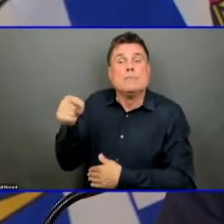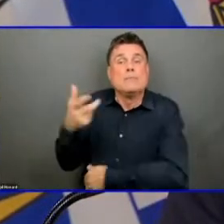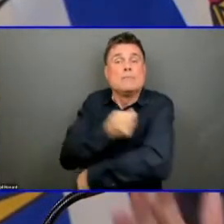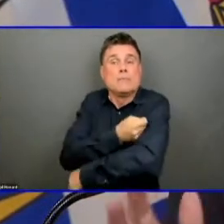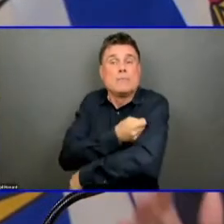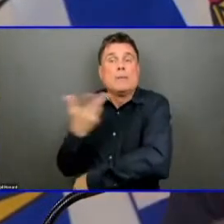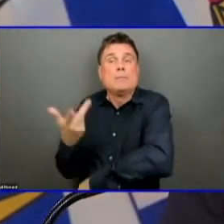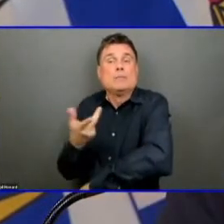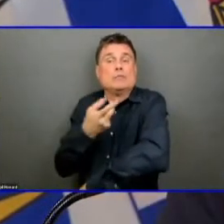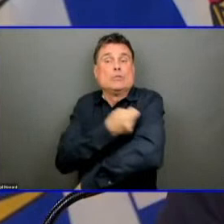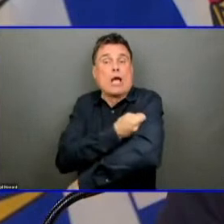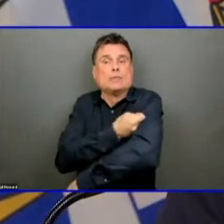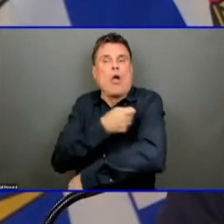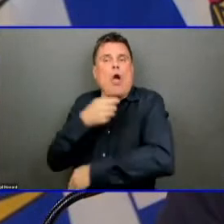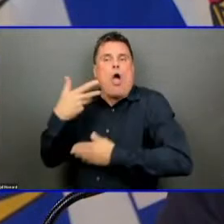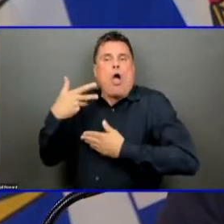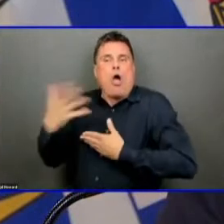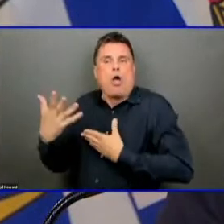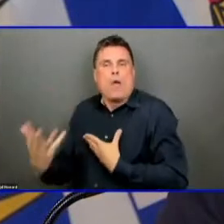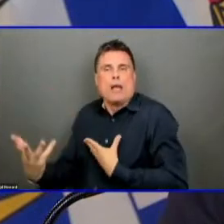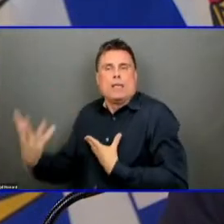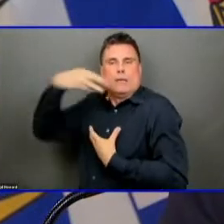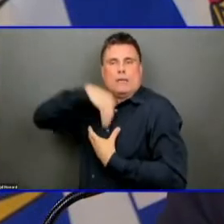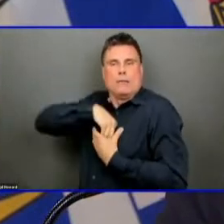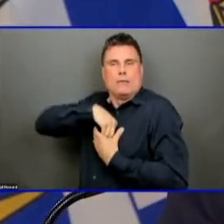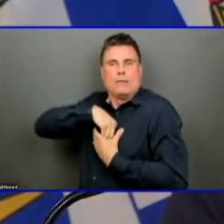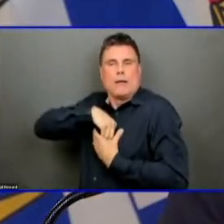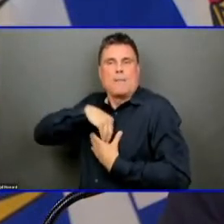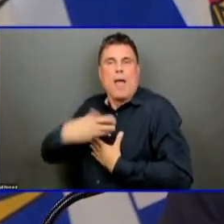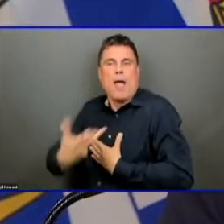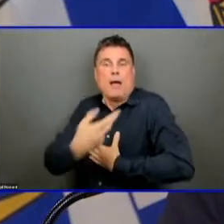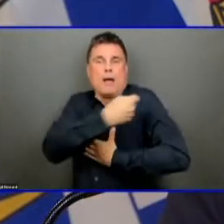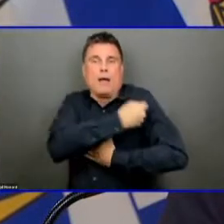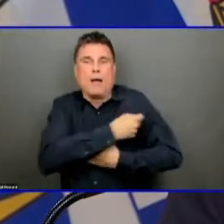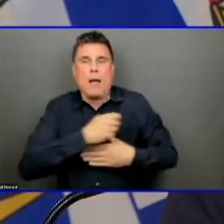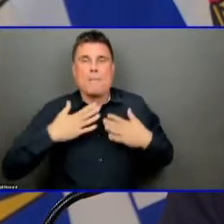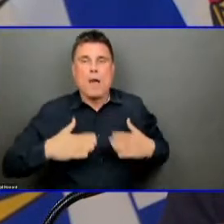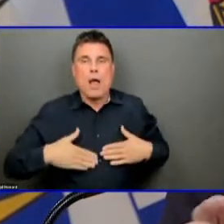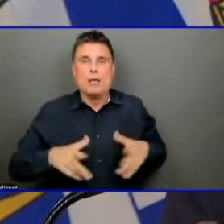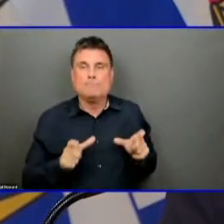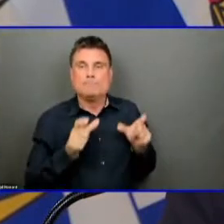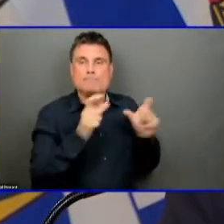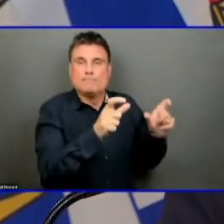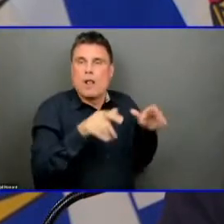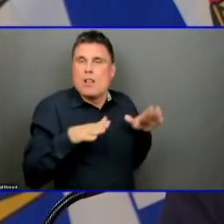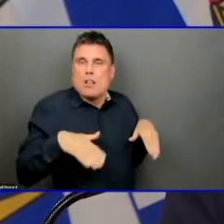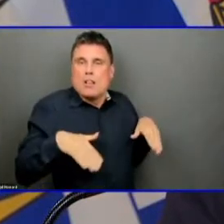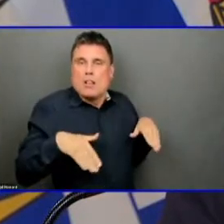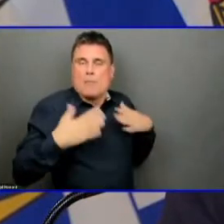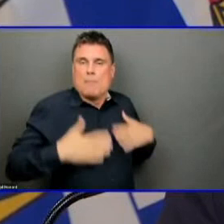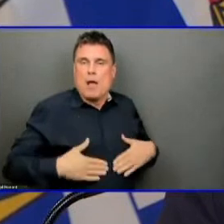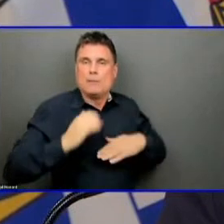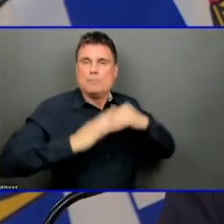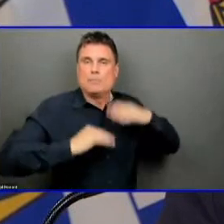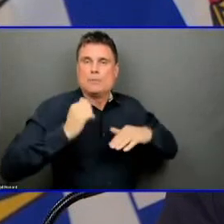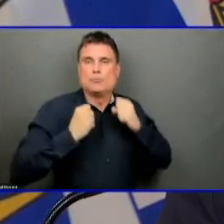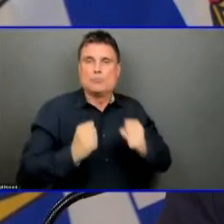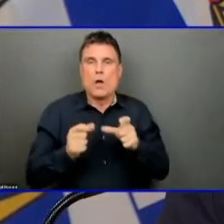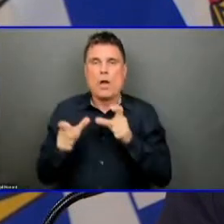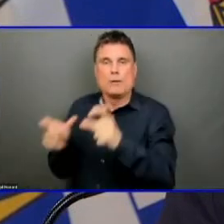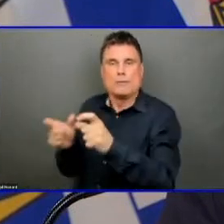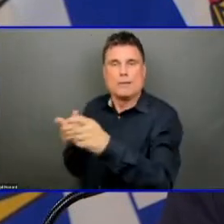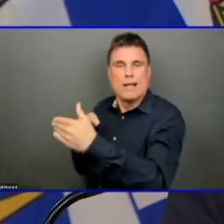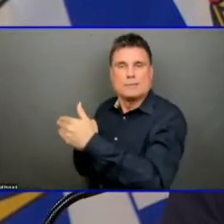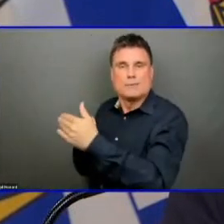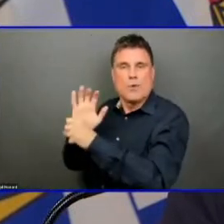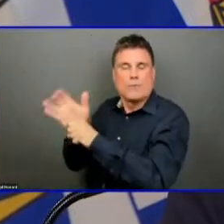vaccine. But we want to be conservative on that. And we've had several dozen, it's in the 30s, cases of people